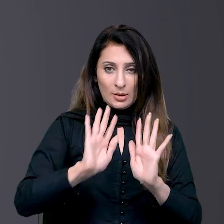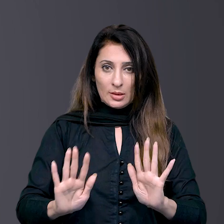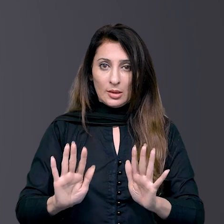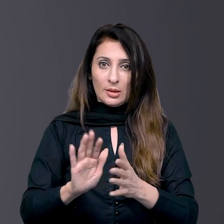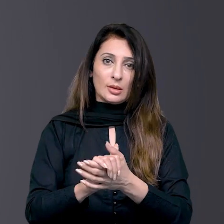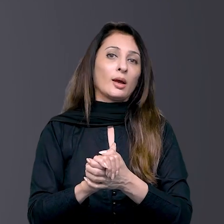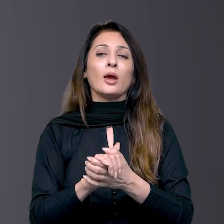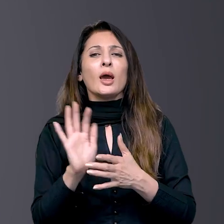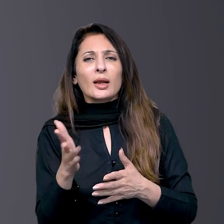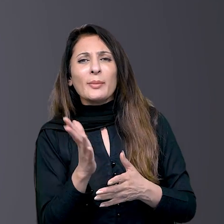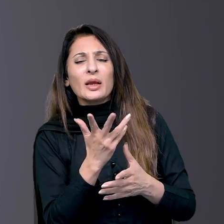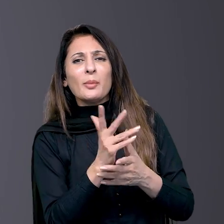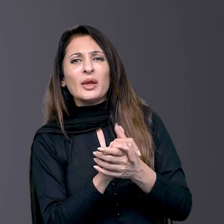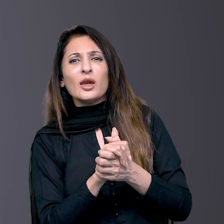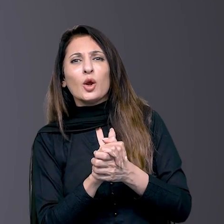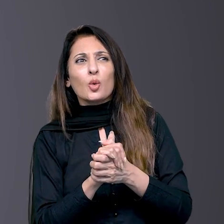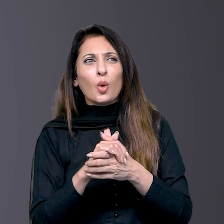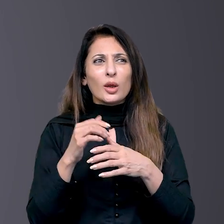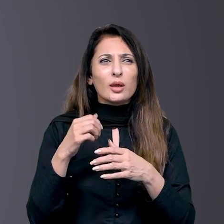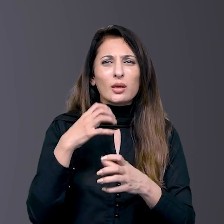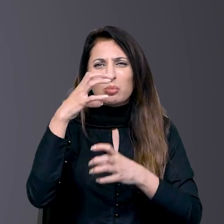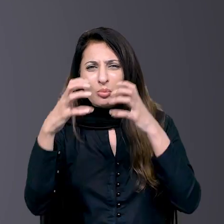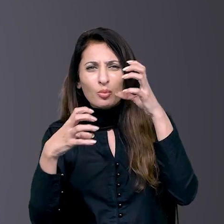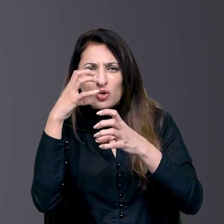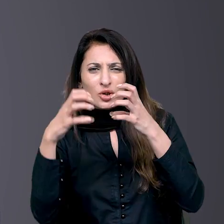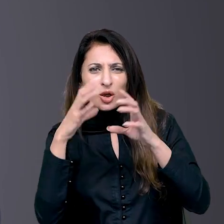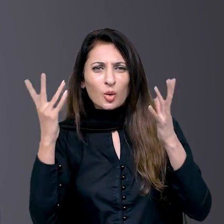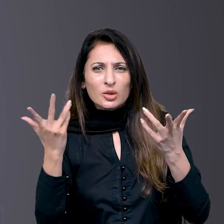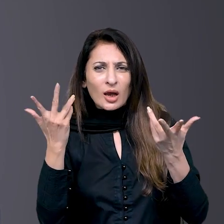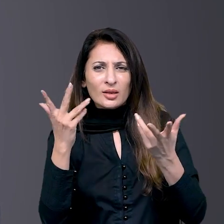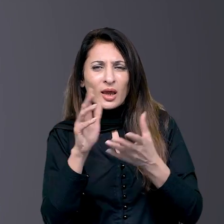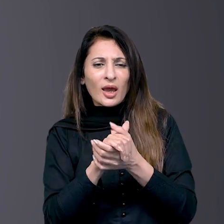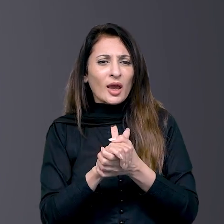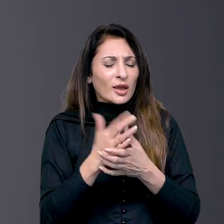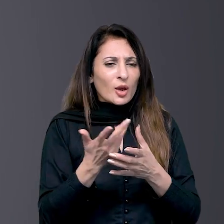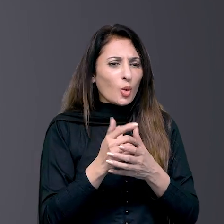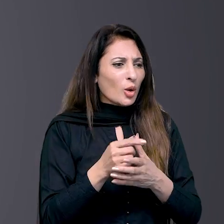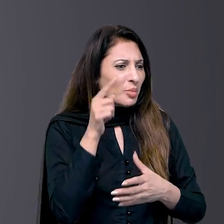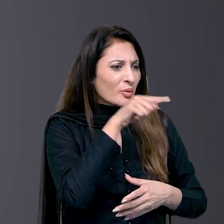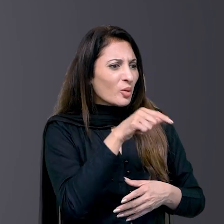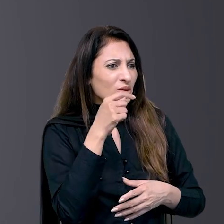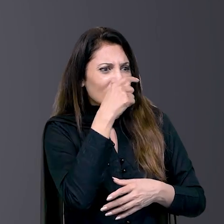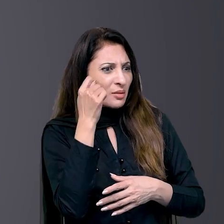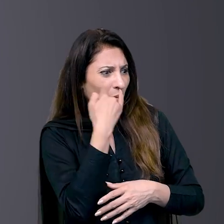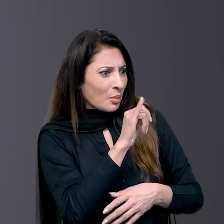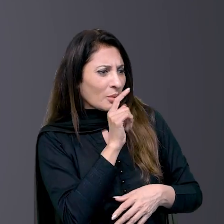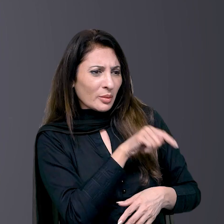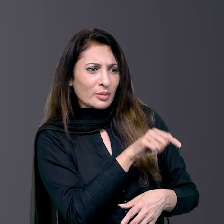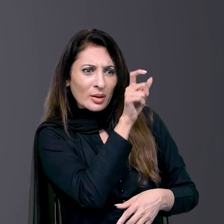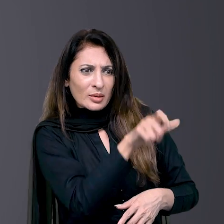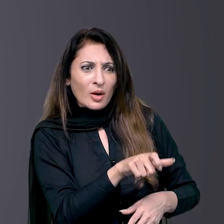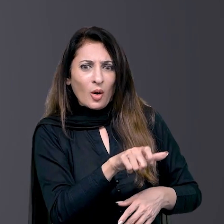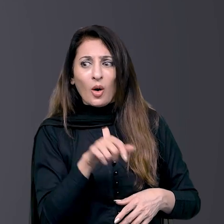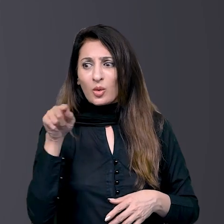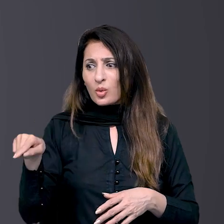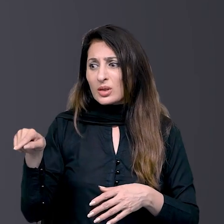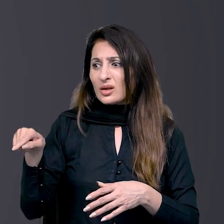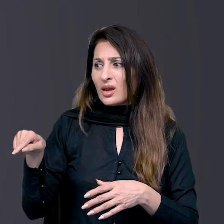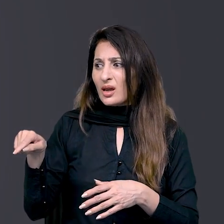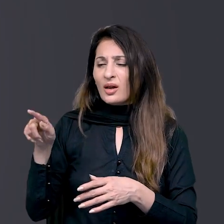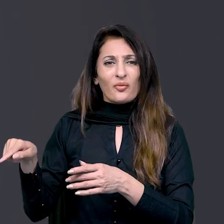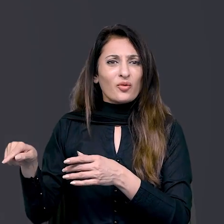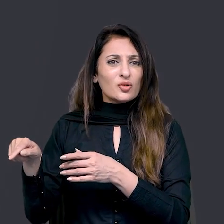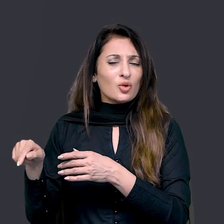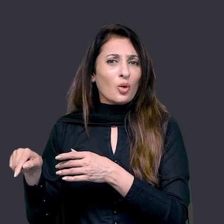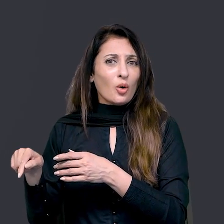ambiguity usually is that they're going both ways. So they are for the accused and for the complainant at the same time. For ambiguous orders,